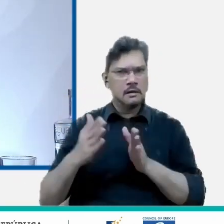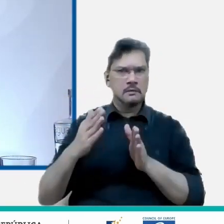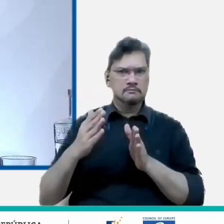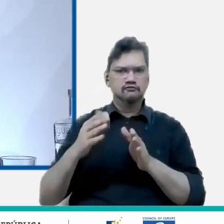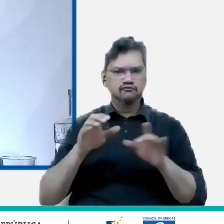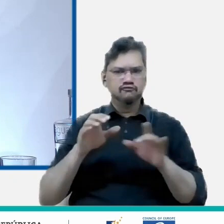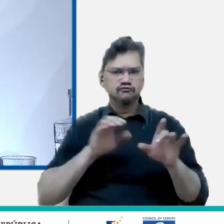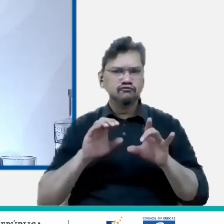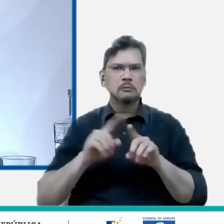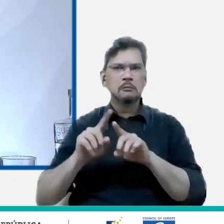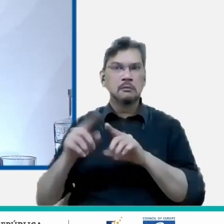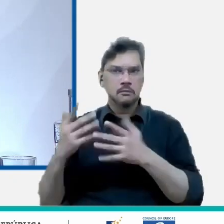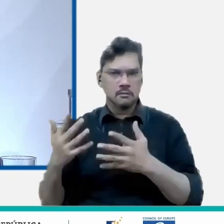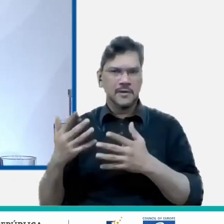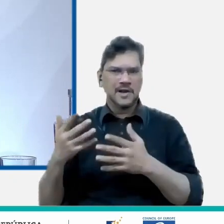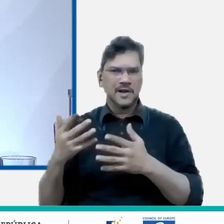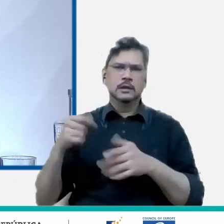Julia, my question to you would be,